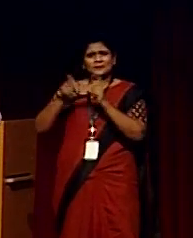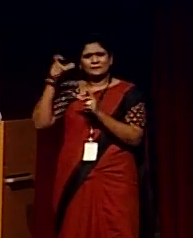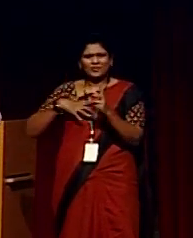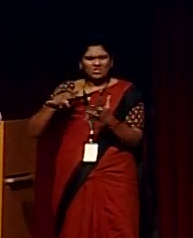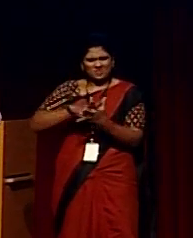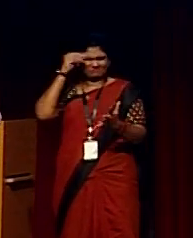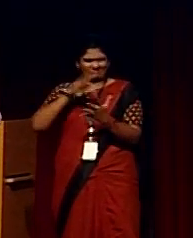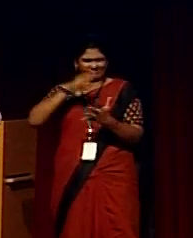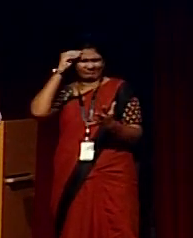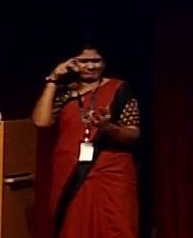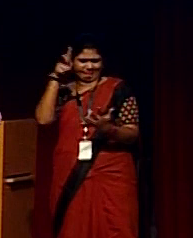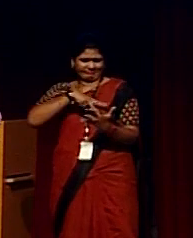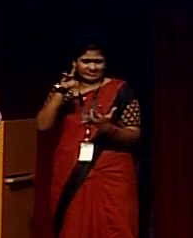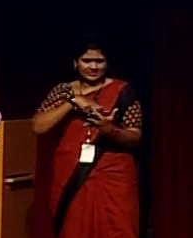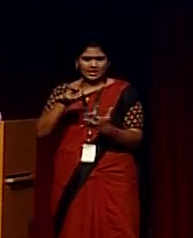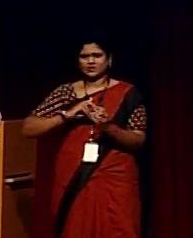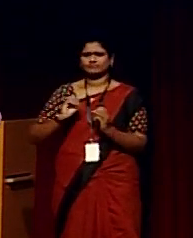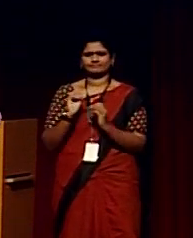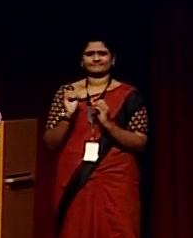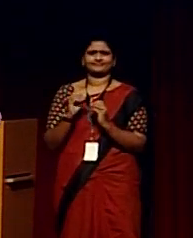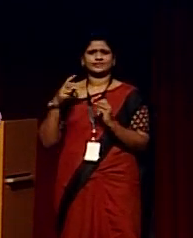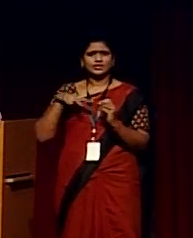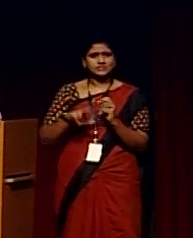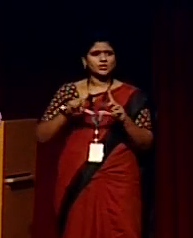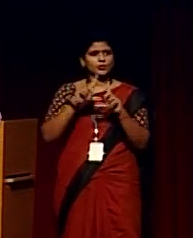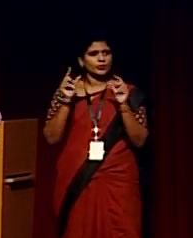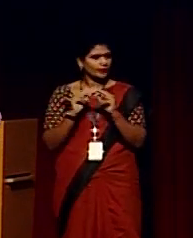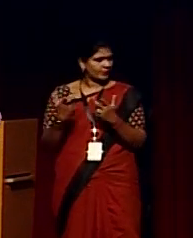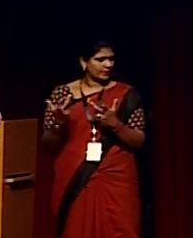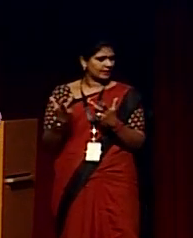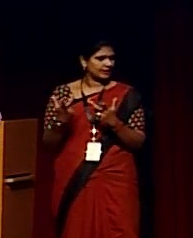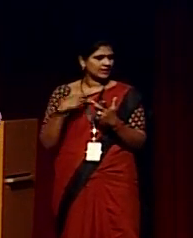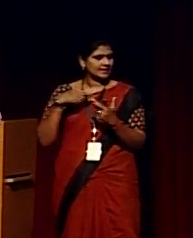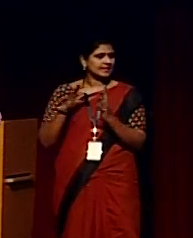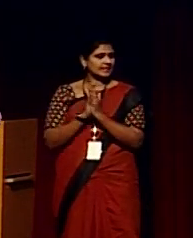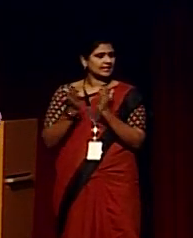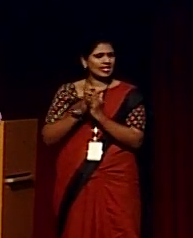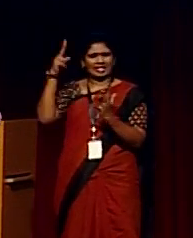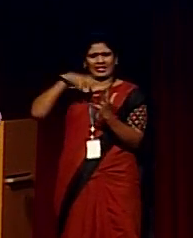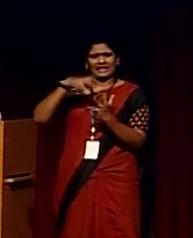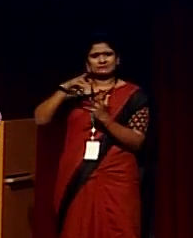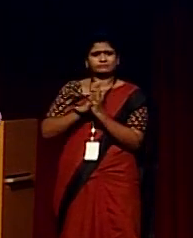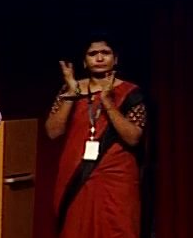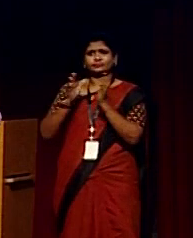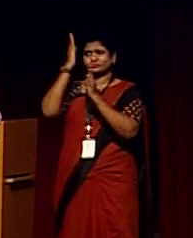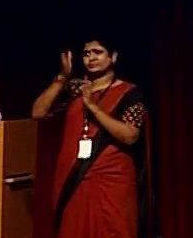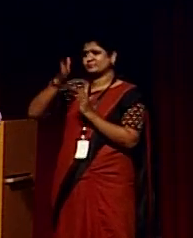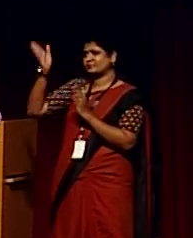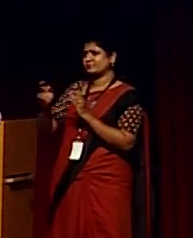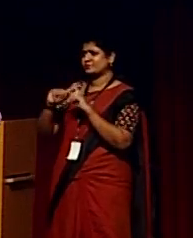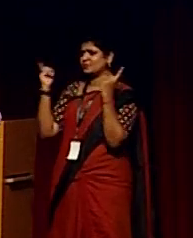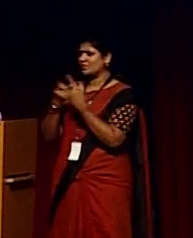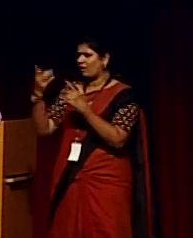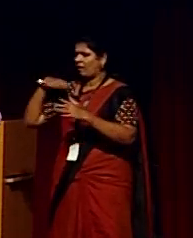Oh, this only works on Windows with this screen reader and this special library. No, ideally, it should work